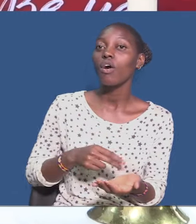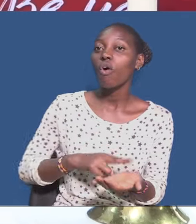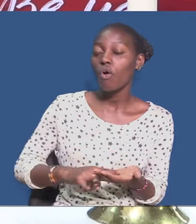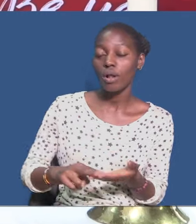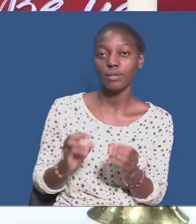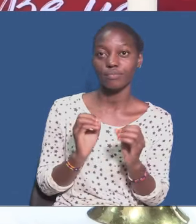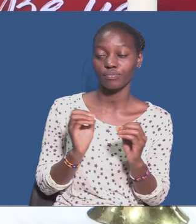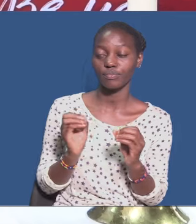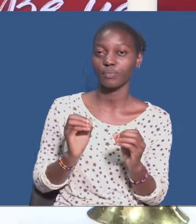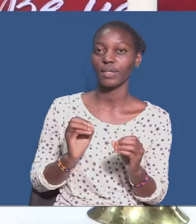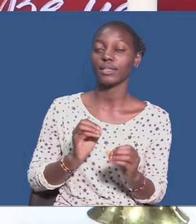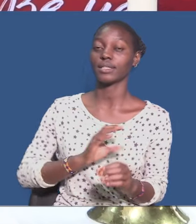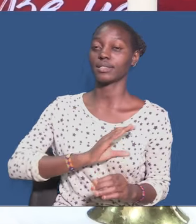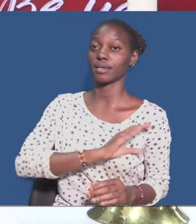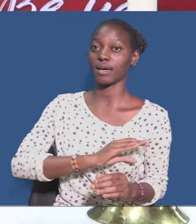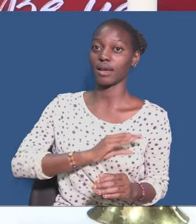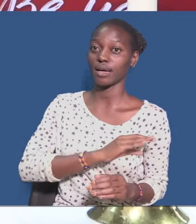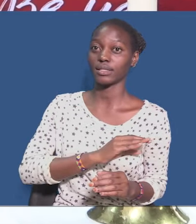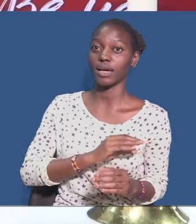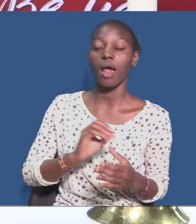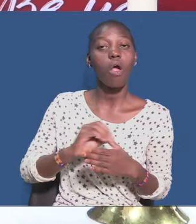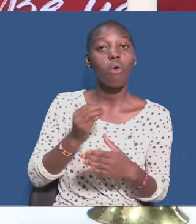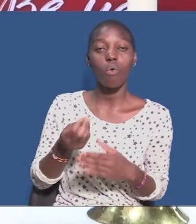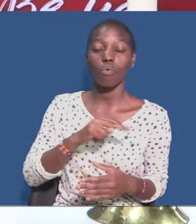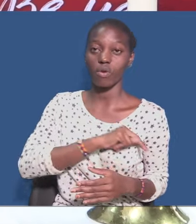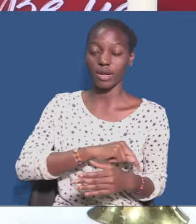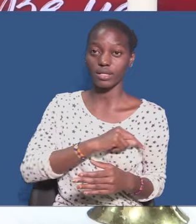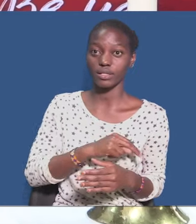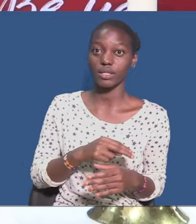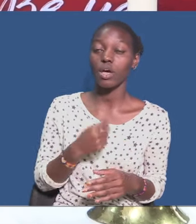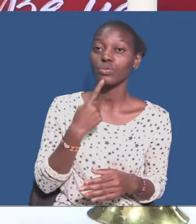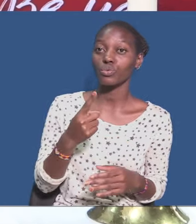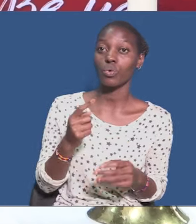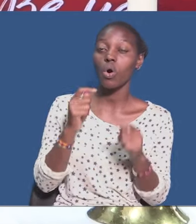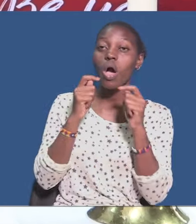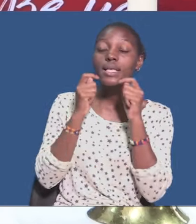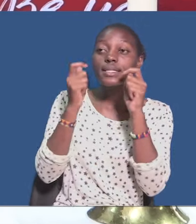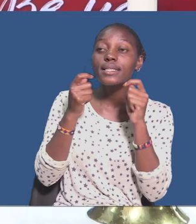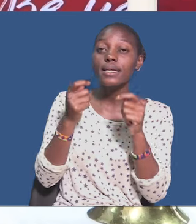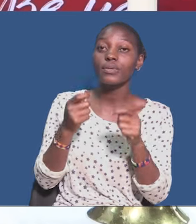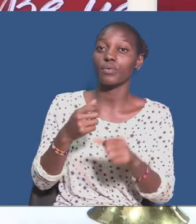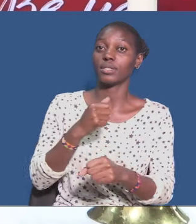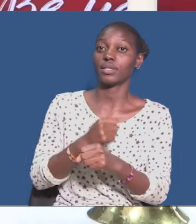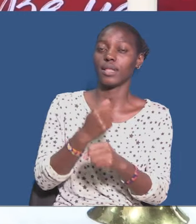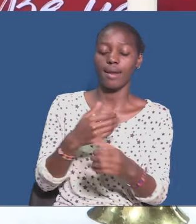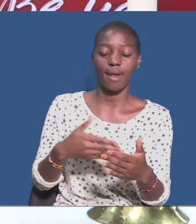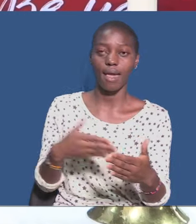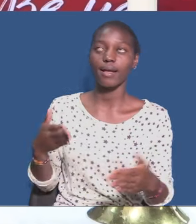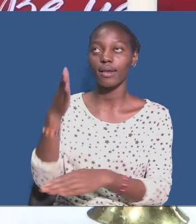nature, character, or his being. So sin was committed against God.